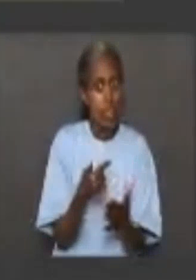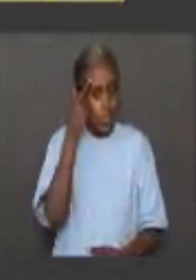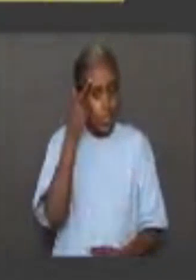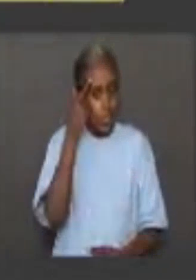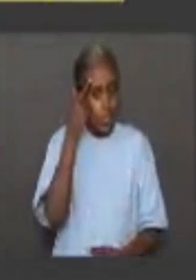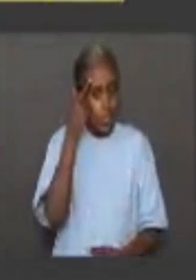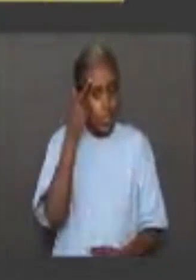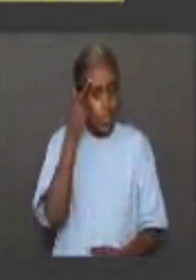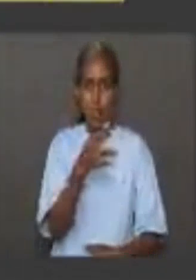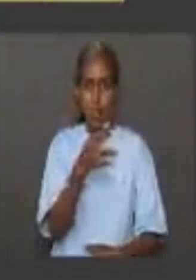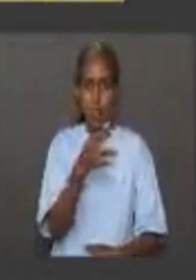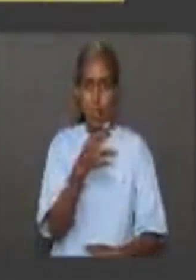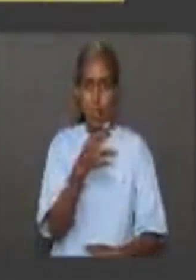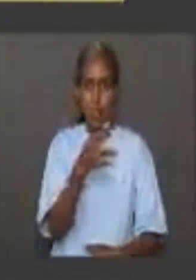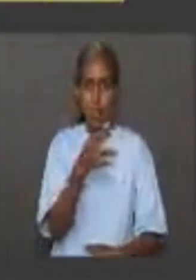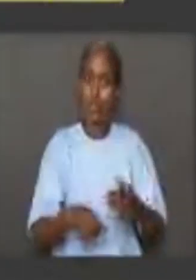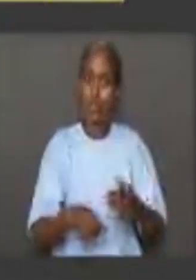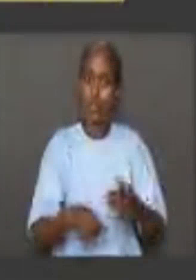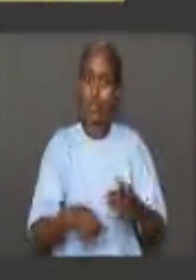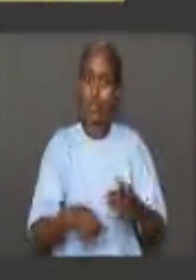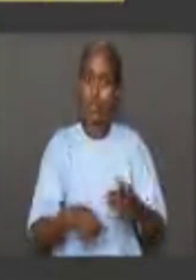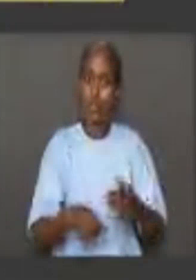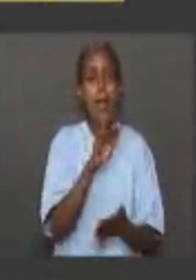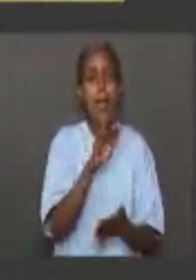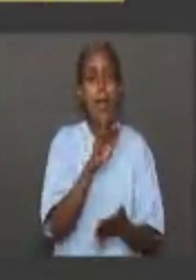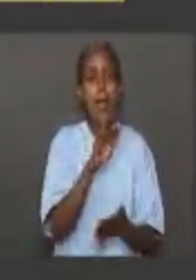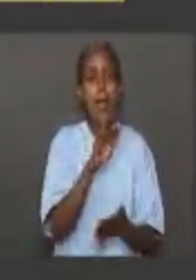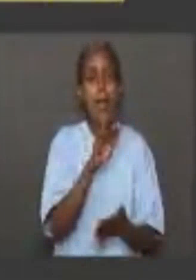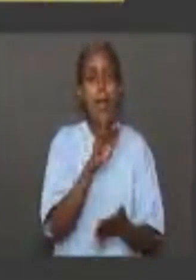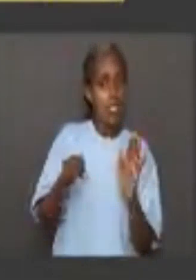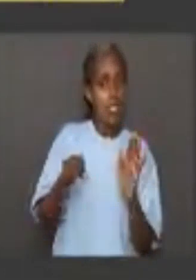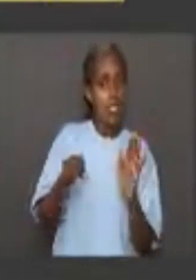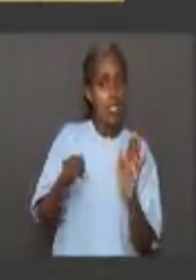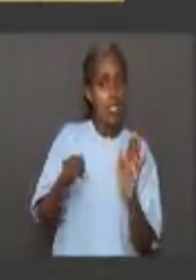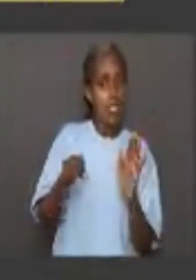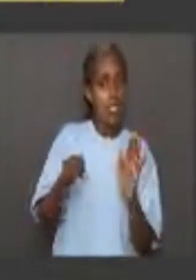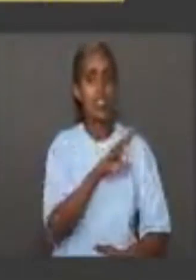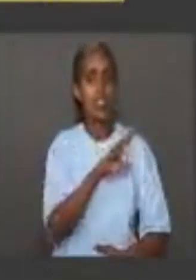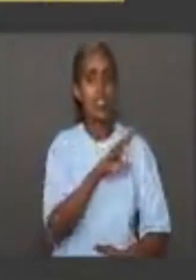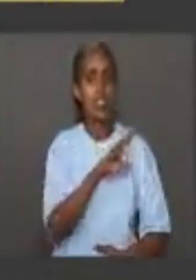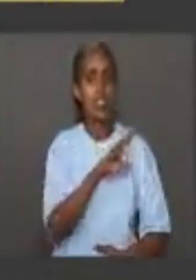values for x between -3 and 3.